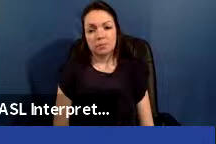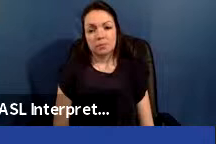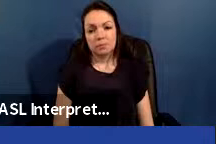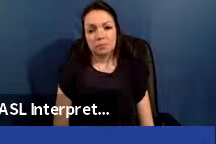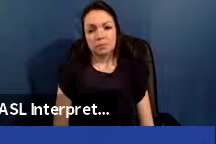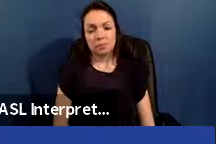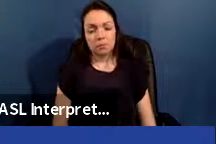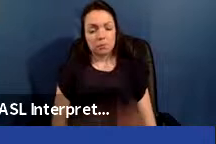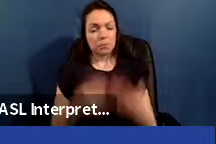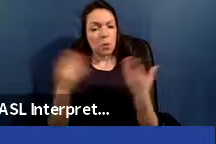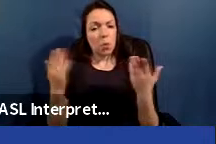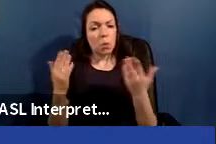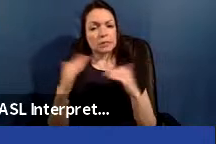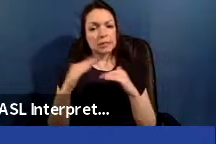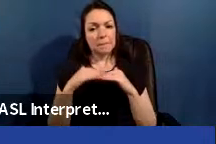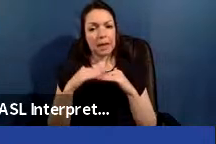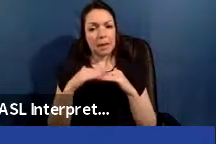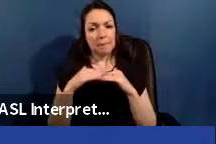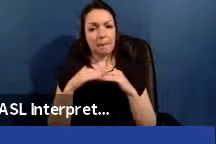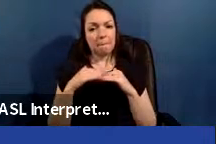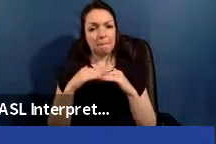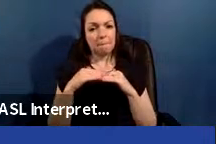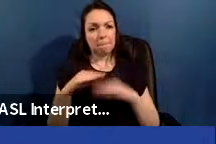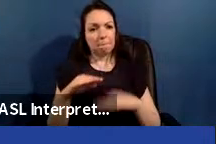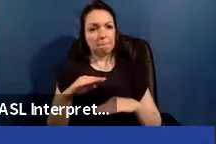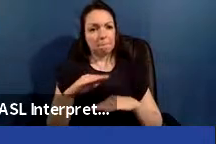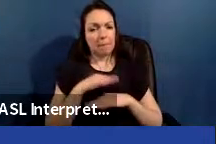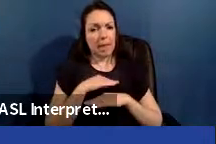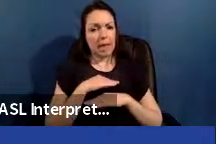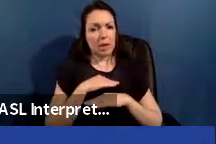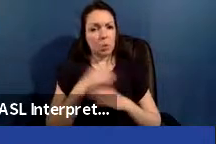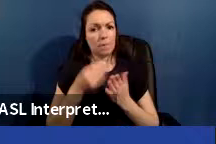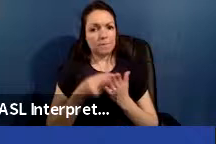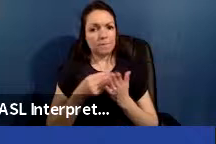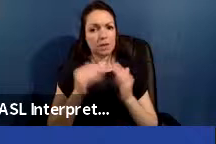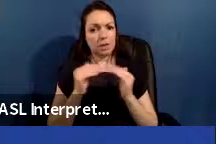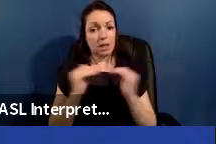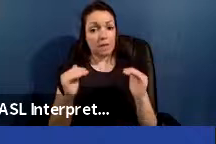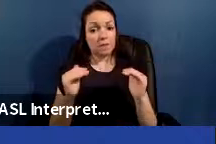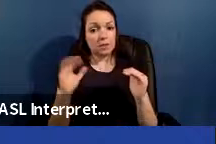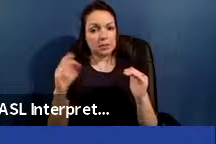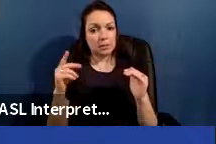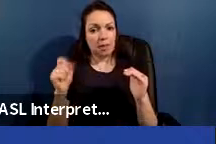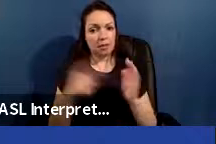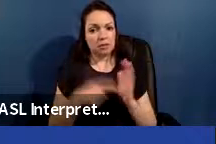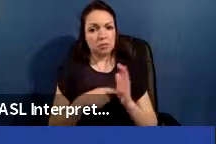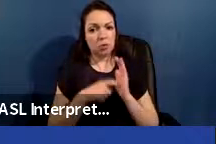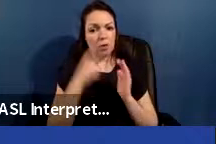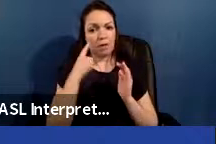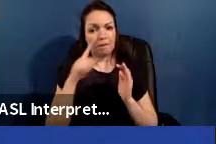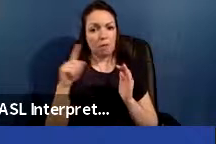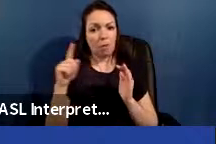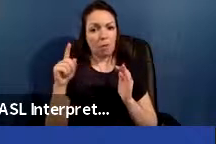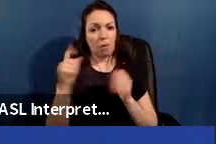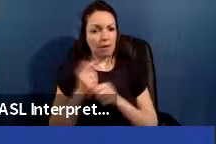Yeah, what is the minimum adequate funding level that CPS required annually for capital?